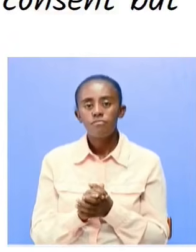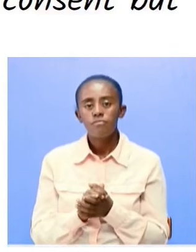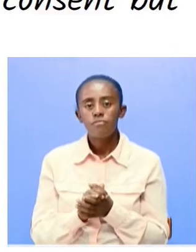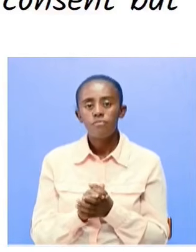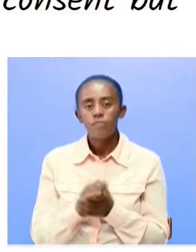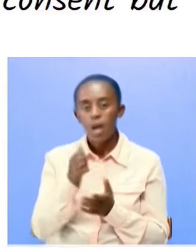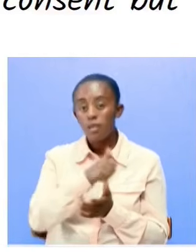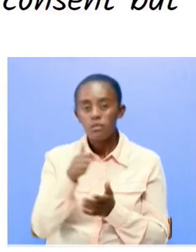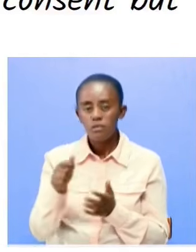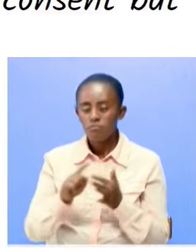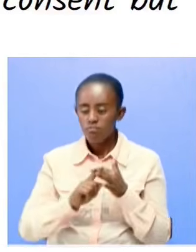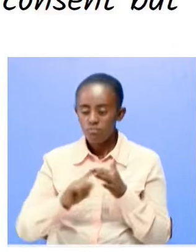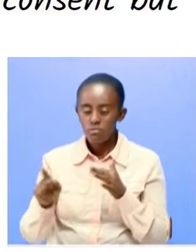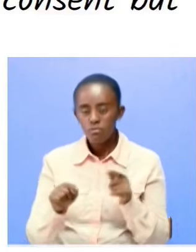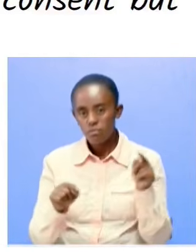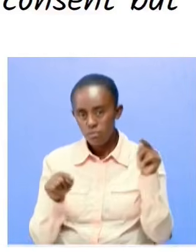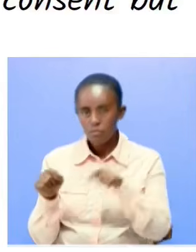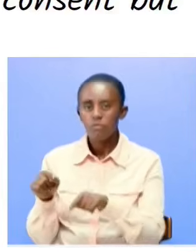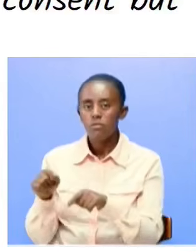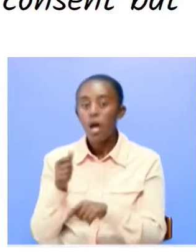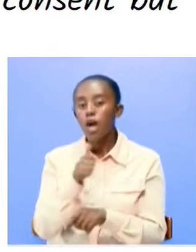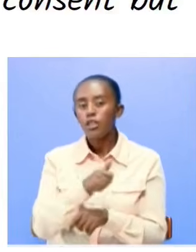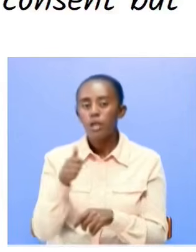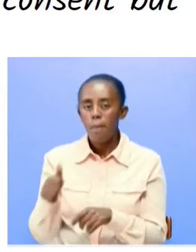to Addis